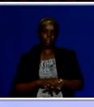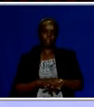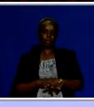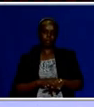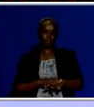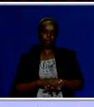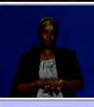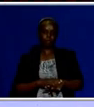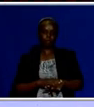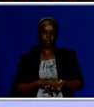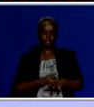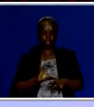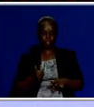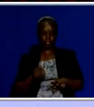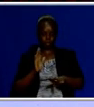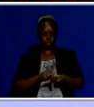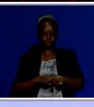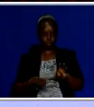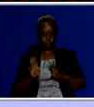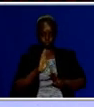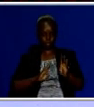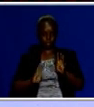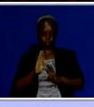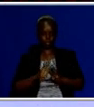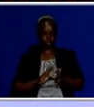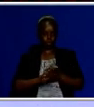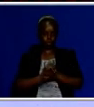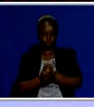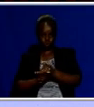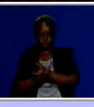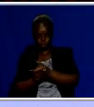the other good habit is also washing of hands